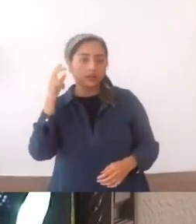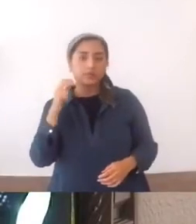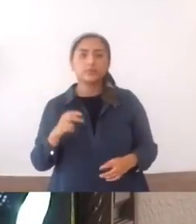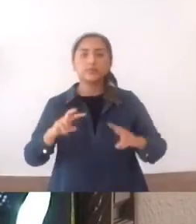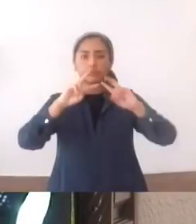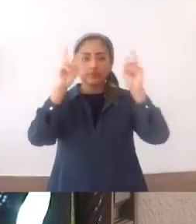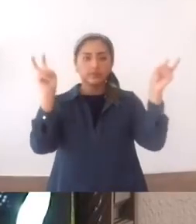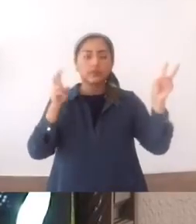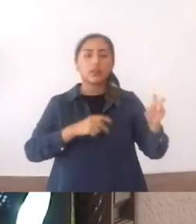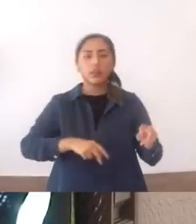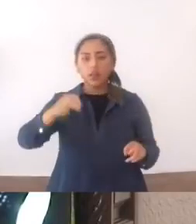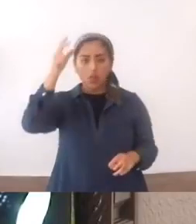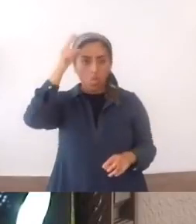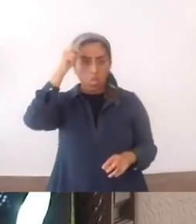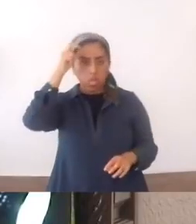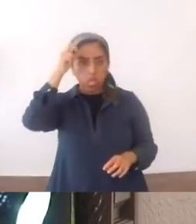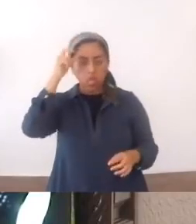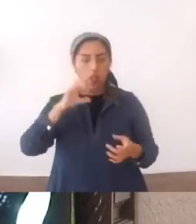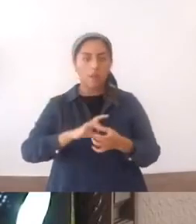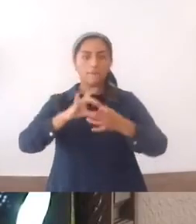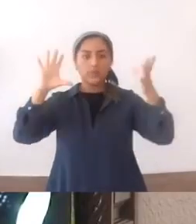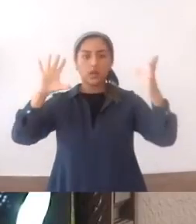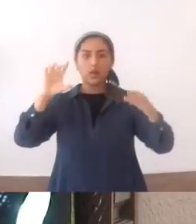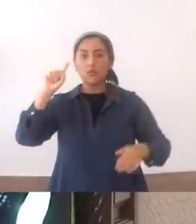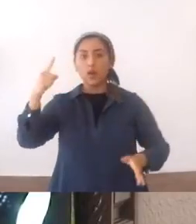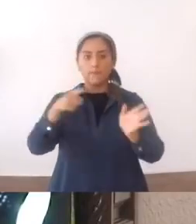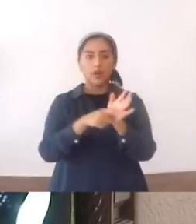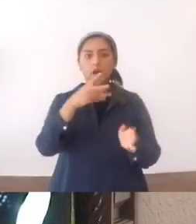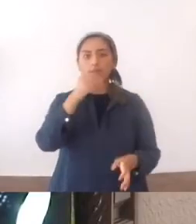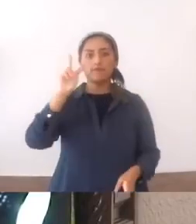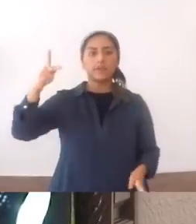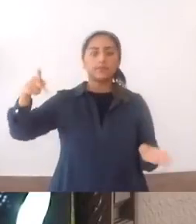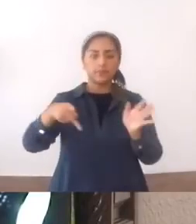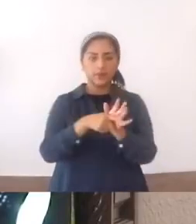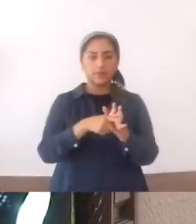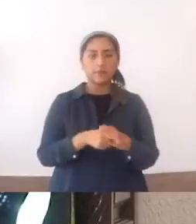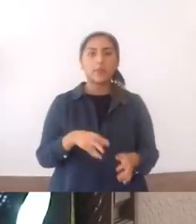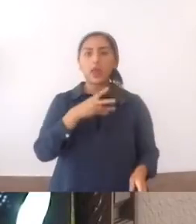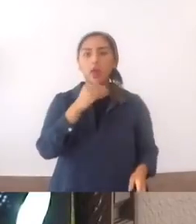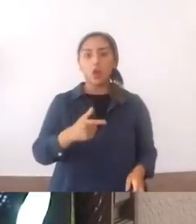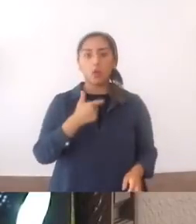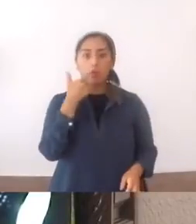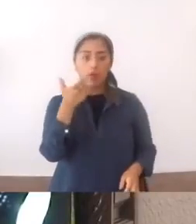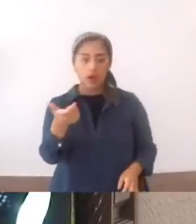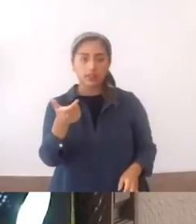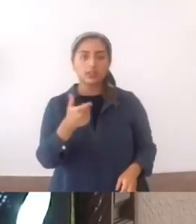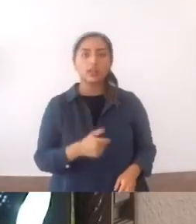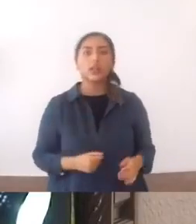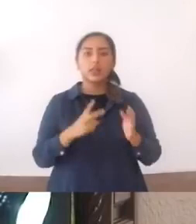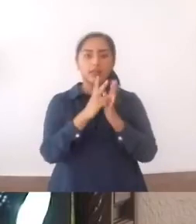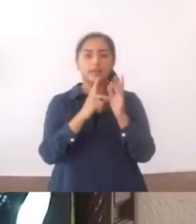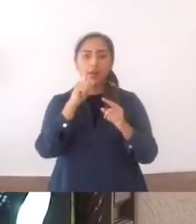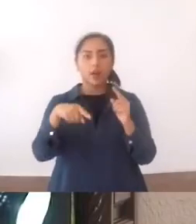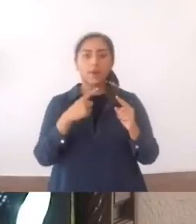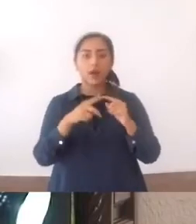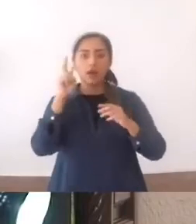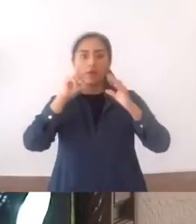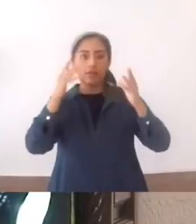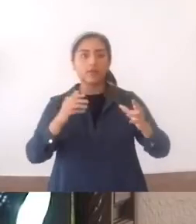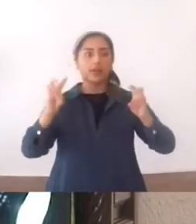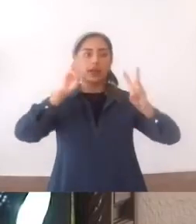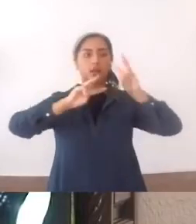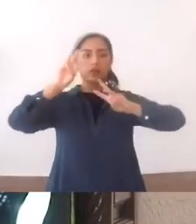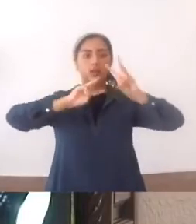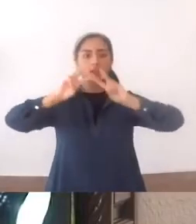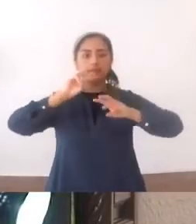escuchar los audios de liberación demoníaca 1 y 2 to listen the other teachings about demonic deliverance Y- 1 and 2, y ver el video de alerta